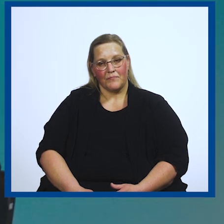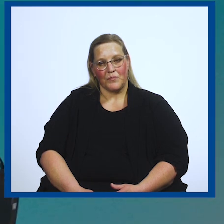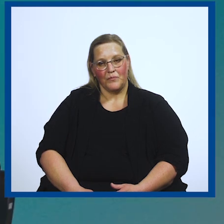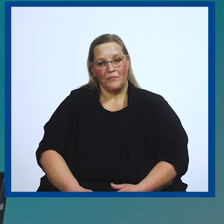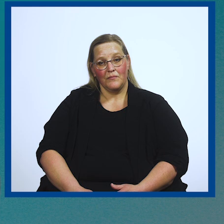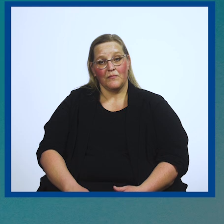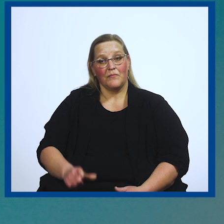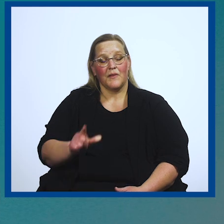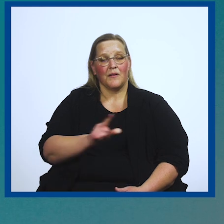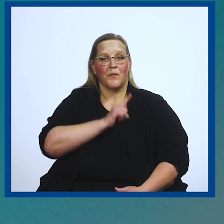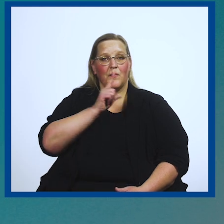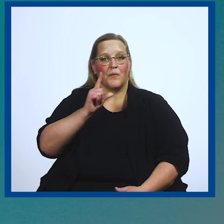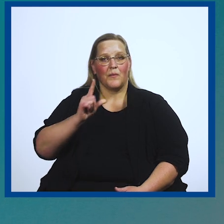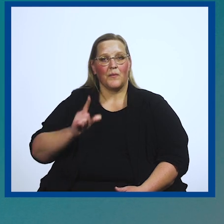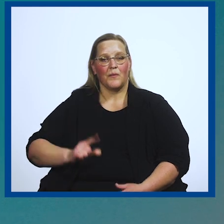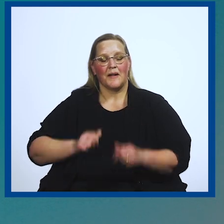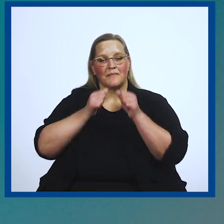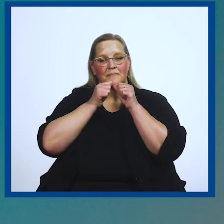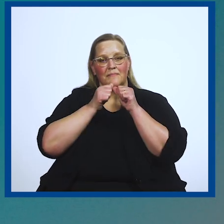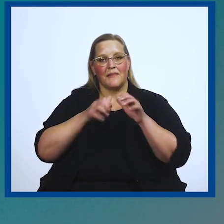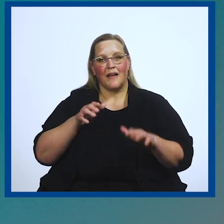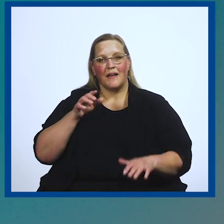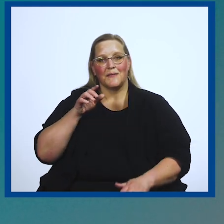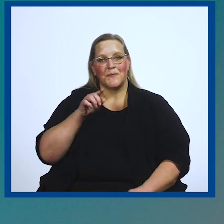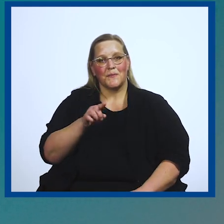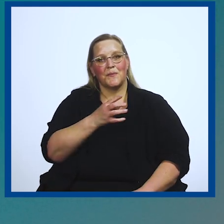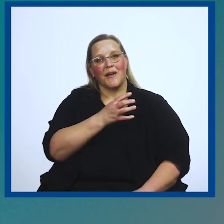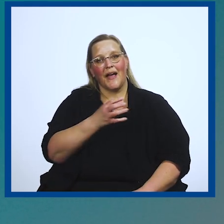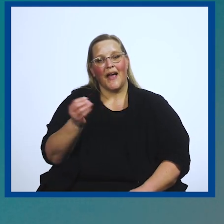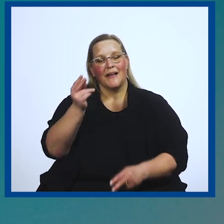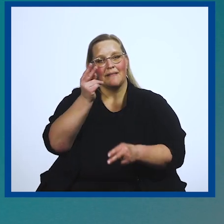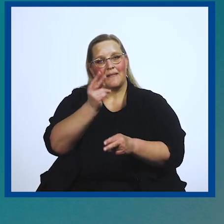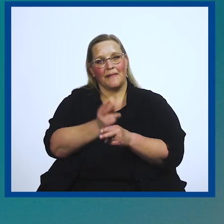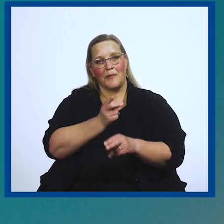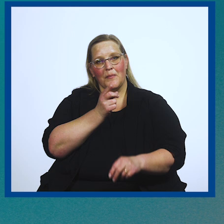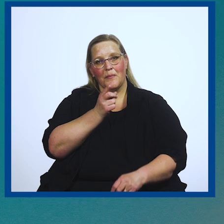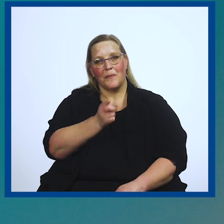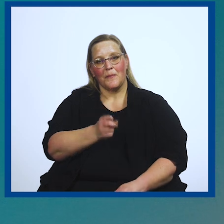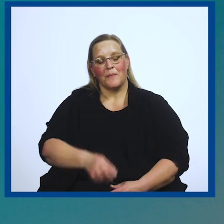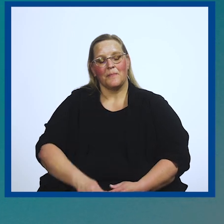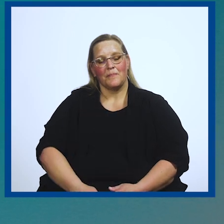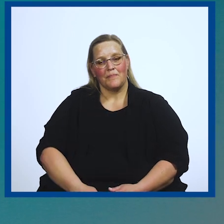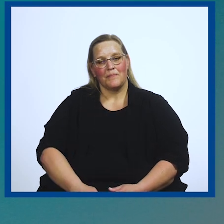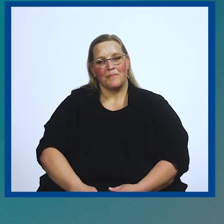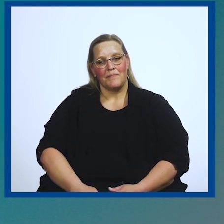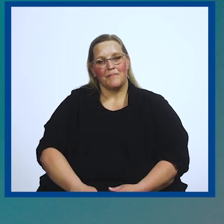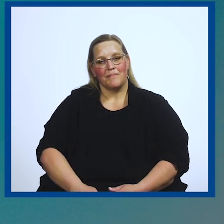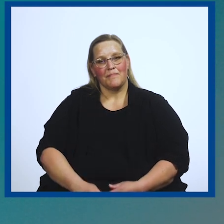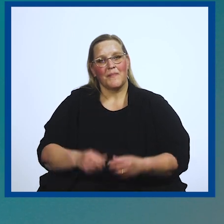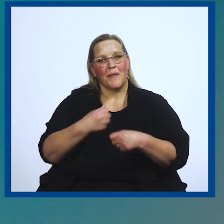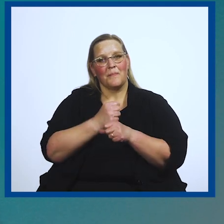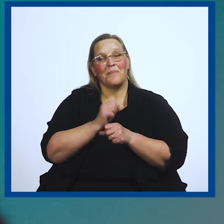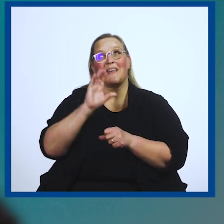The Lord bless you and keep you. Make